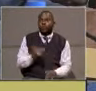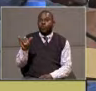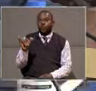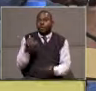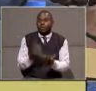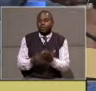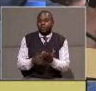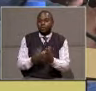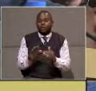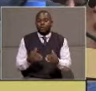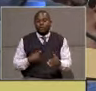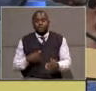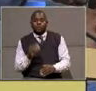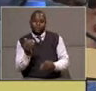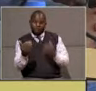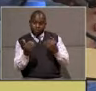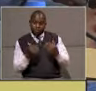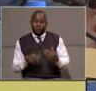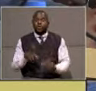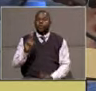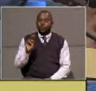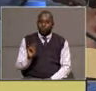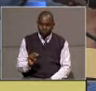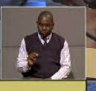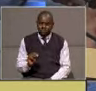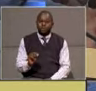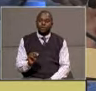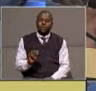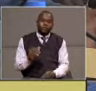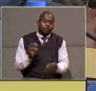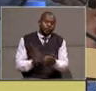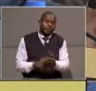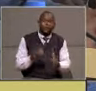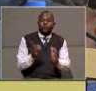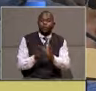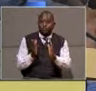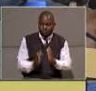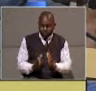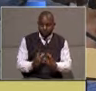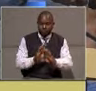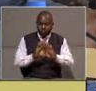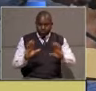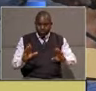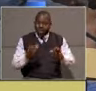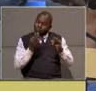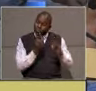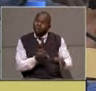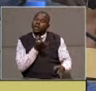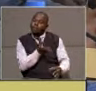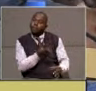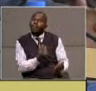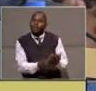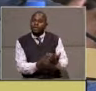we were consulted by the United Nations to file documents to say if it left any properties behind in